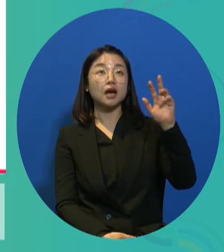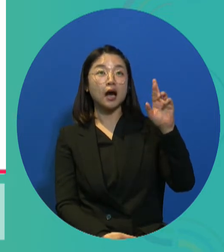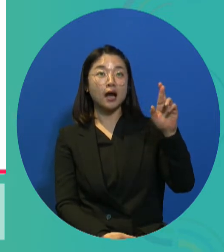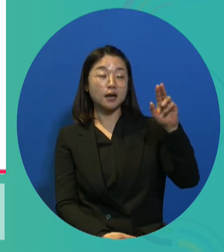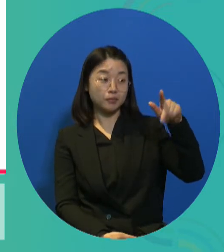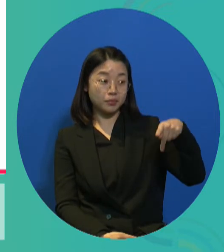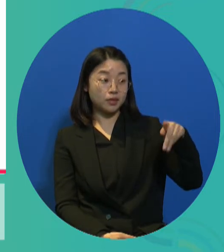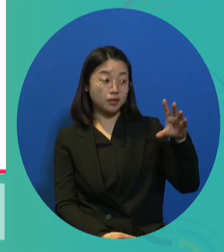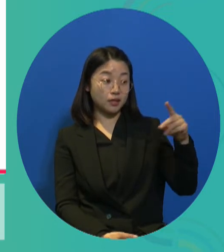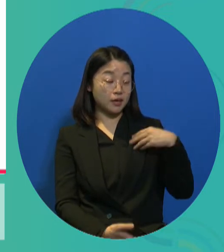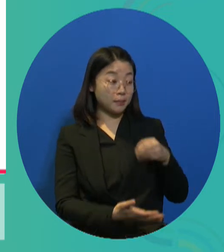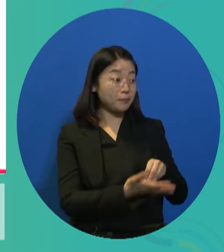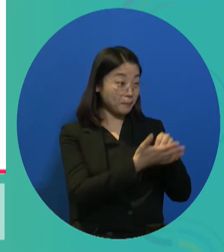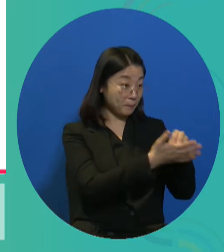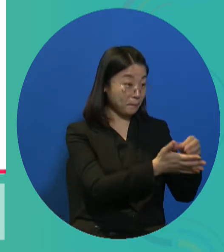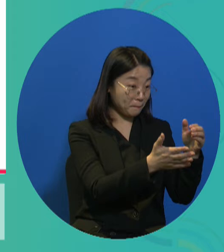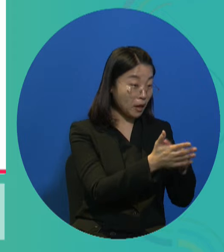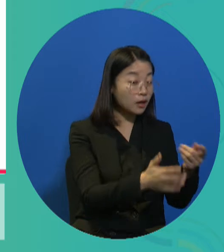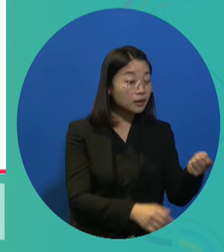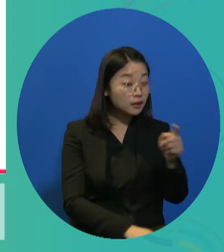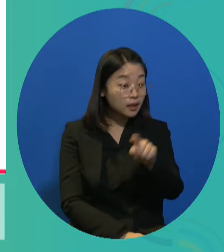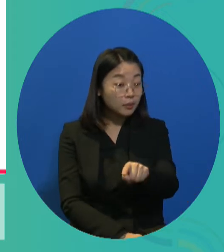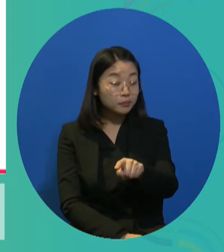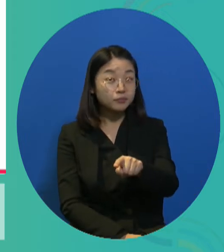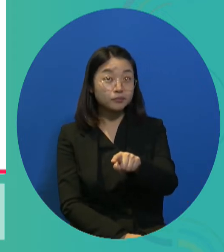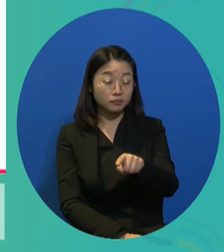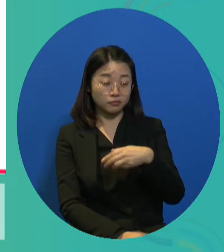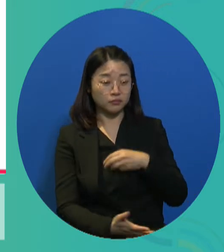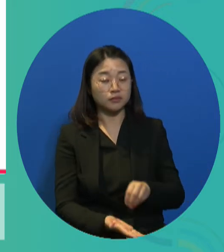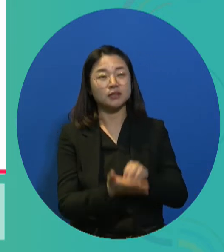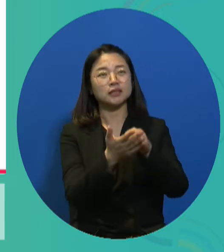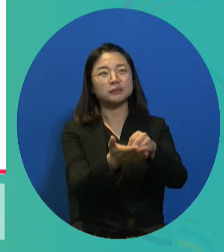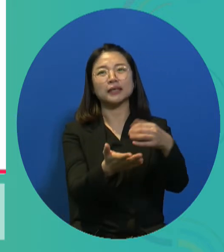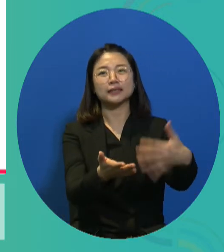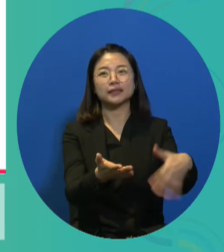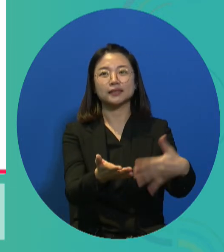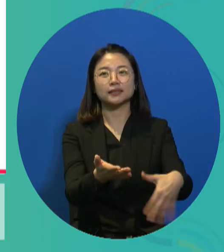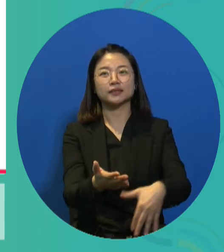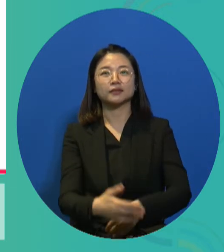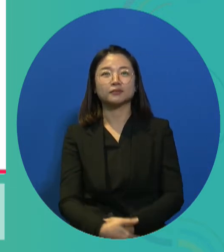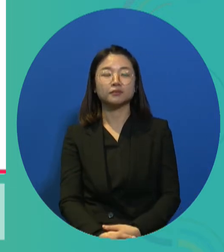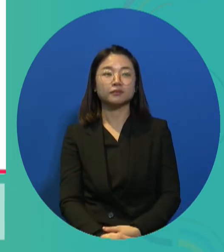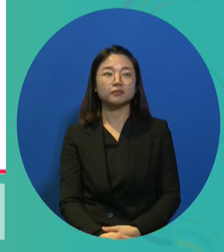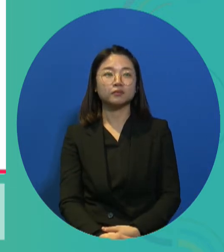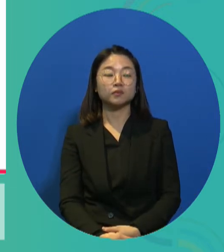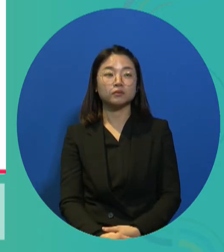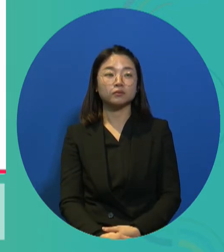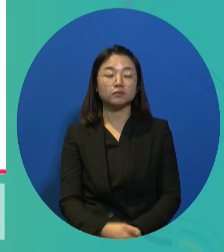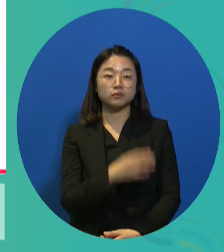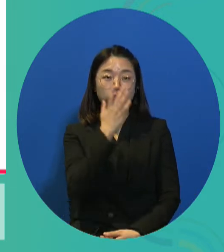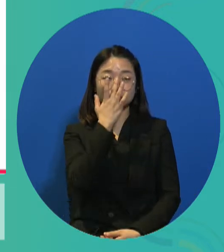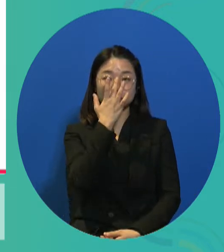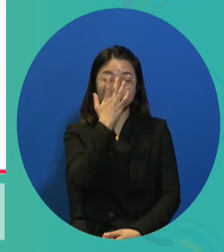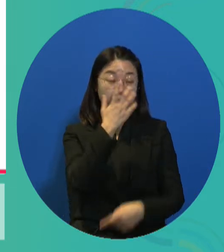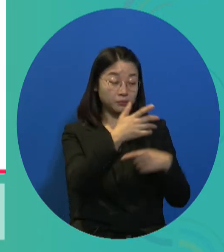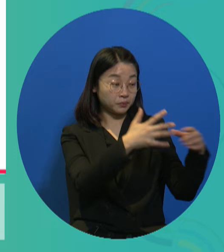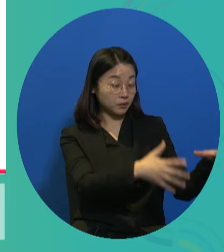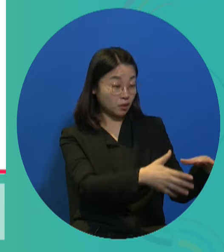this. In the case of Korea, we are a signatory to the CRPD, but we have not ratified the optional protocol.